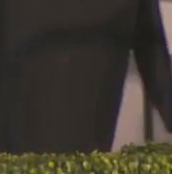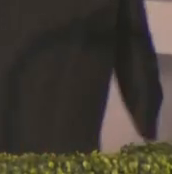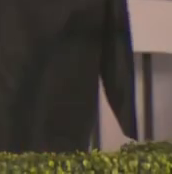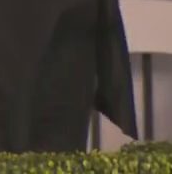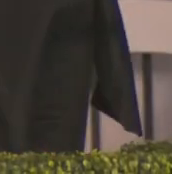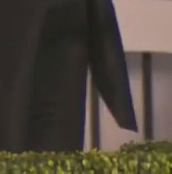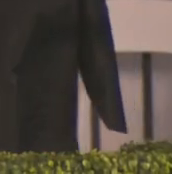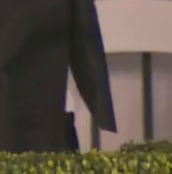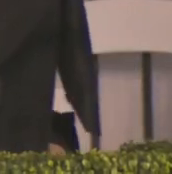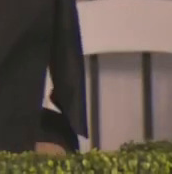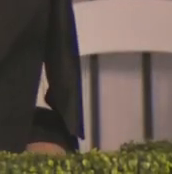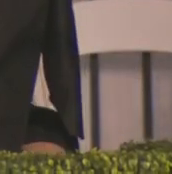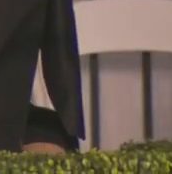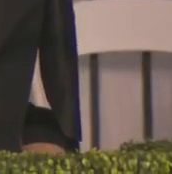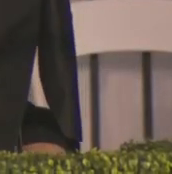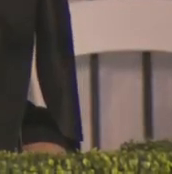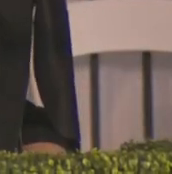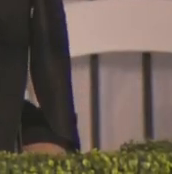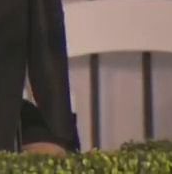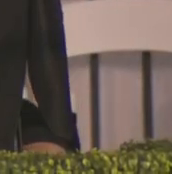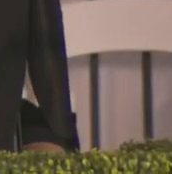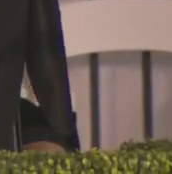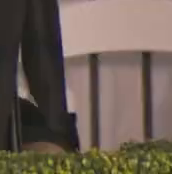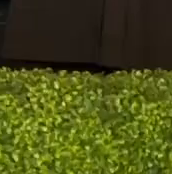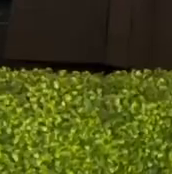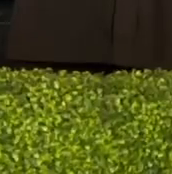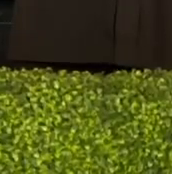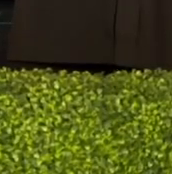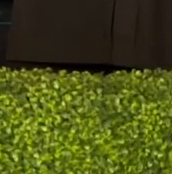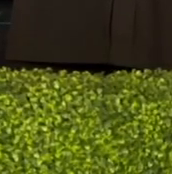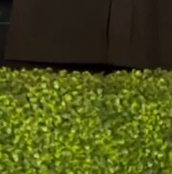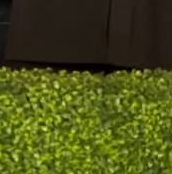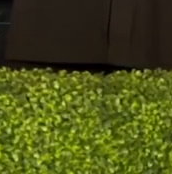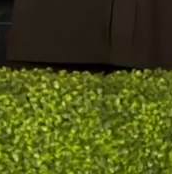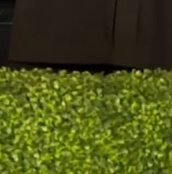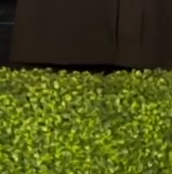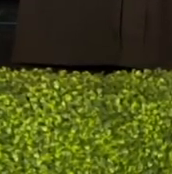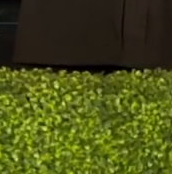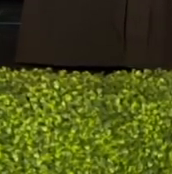Krista Renee Hemming. Caesar A. Zarate.